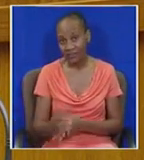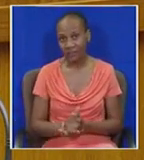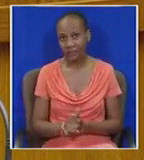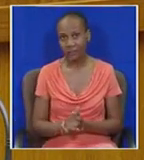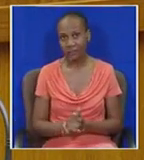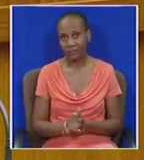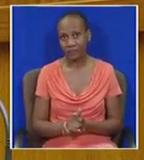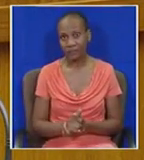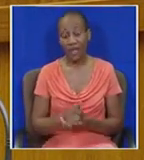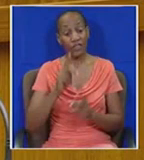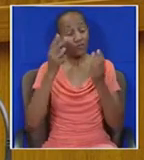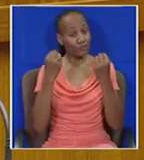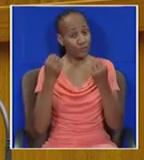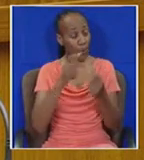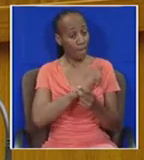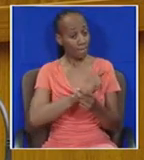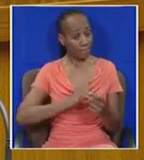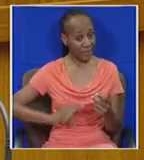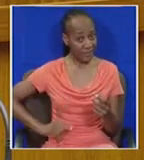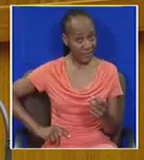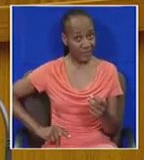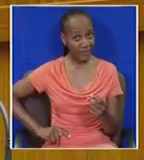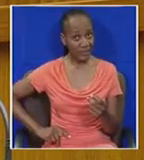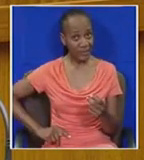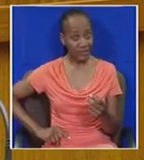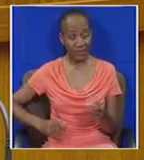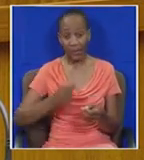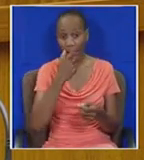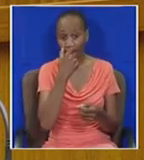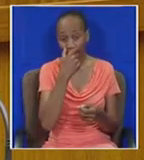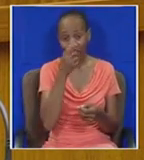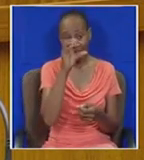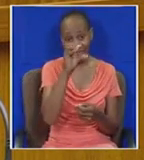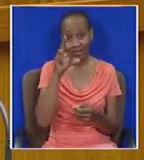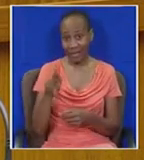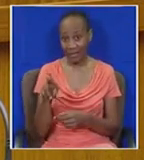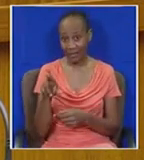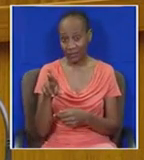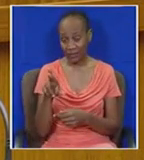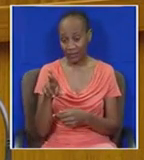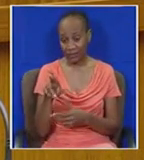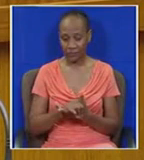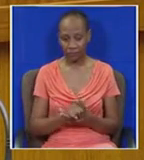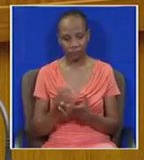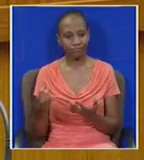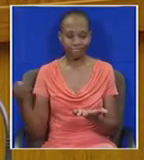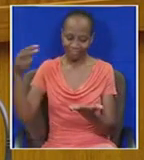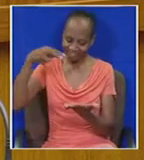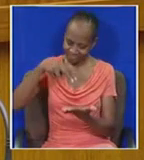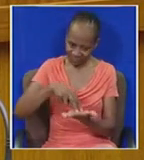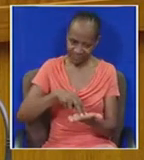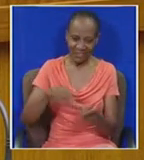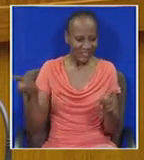newly elected president, His Excellency, President Cyril Ramaphosa, rose to second